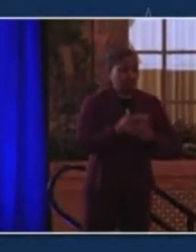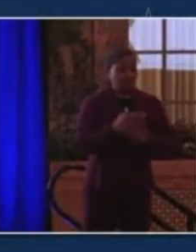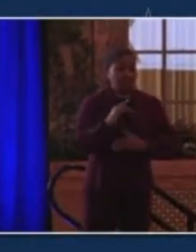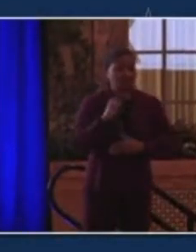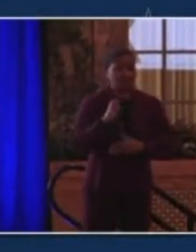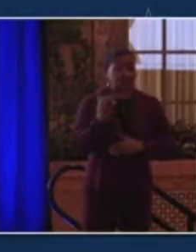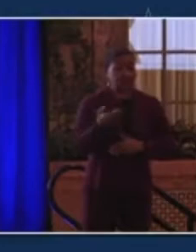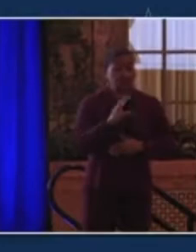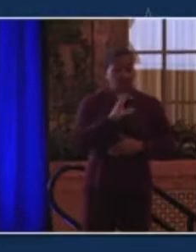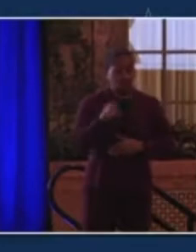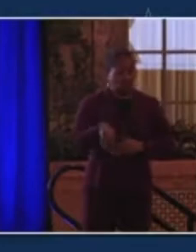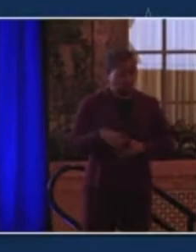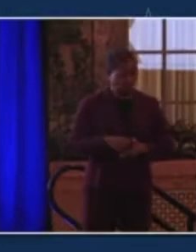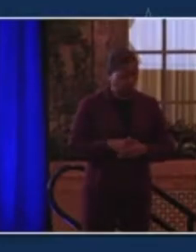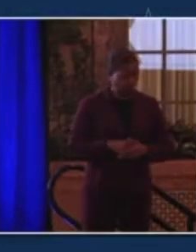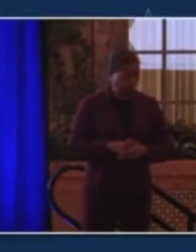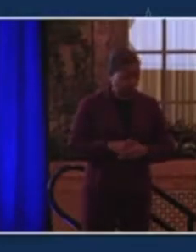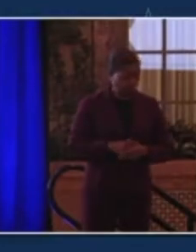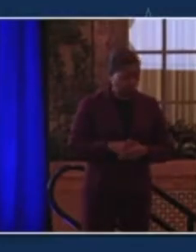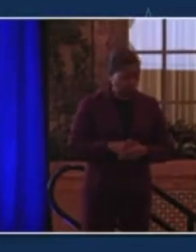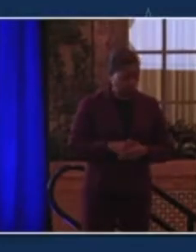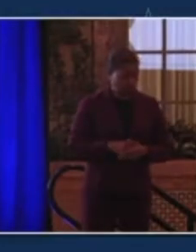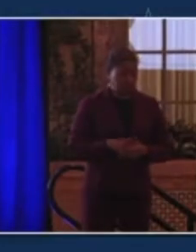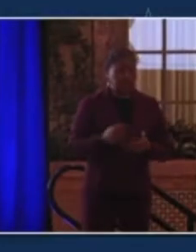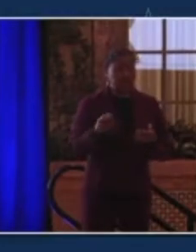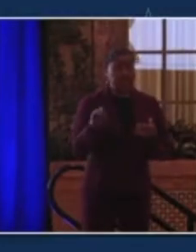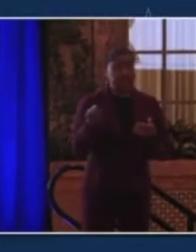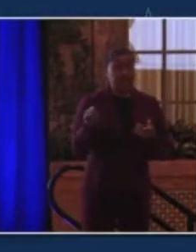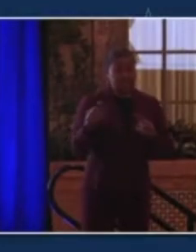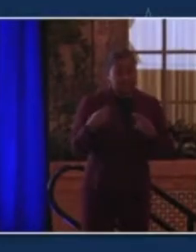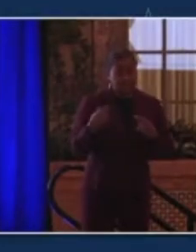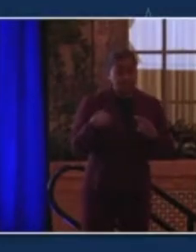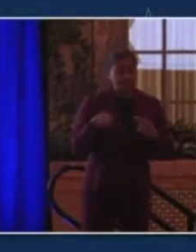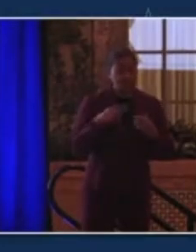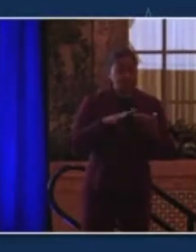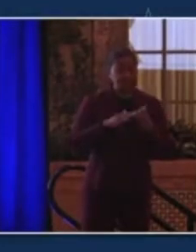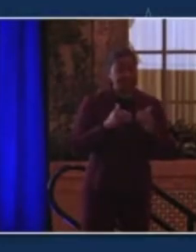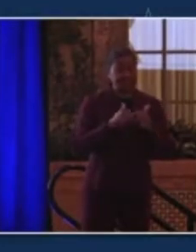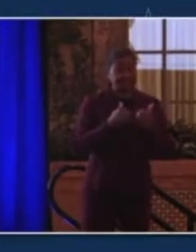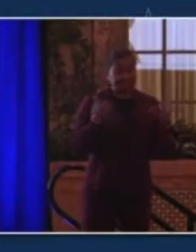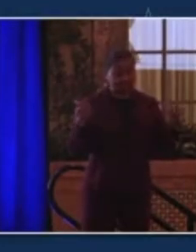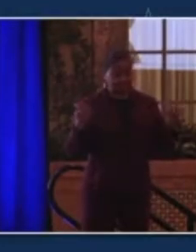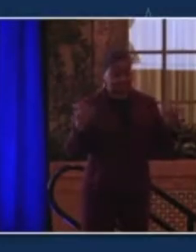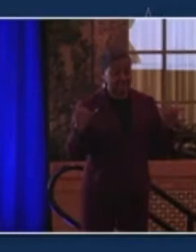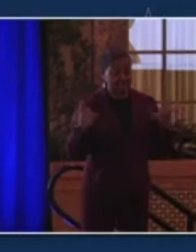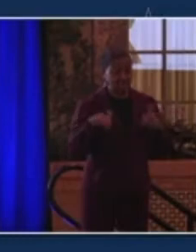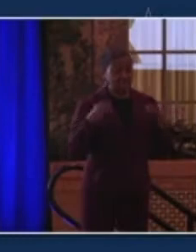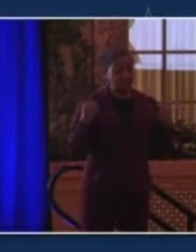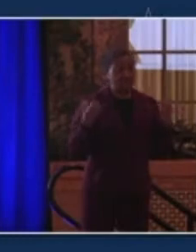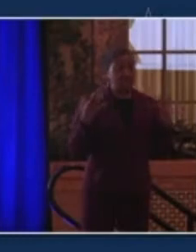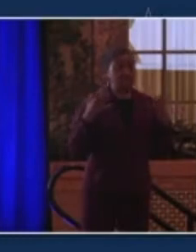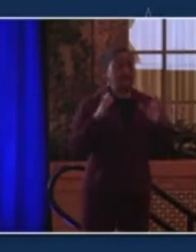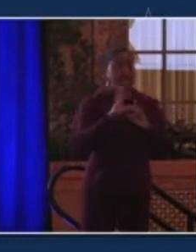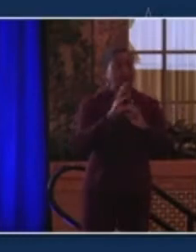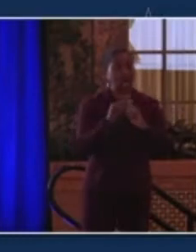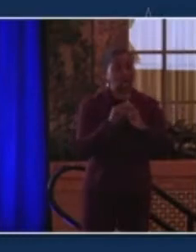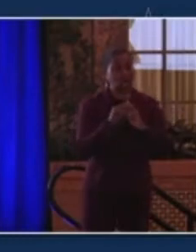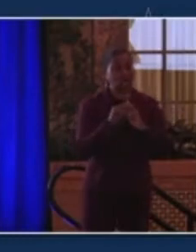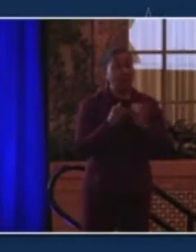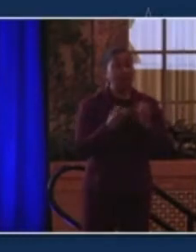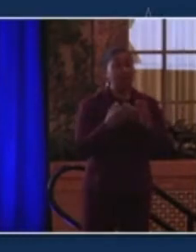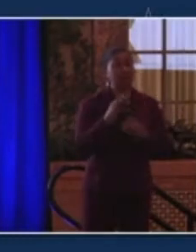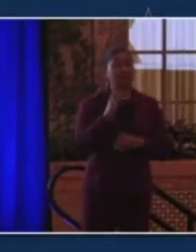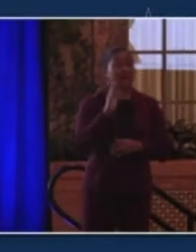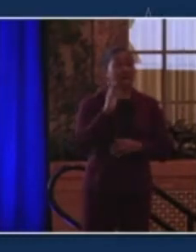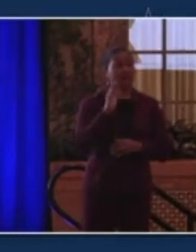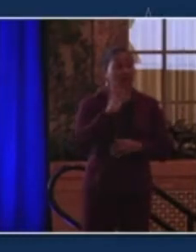Chicago. He came in, we were a segregated city, and now we are a multicultural, multiracial